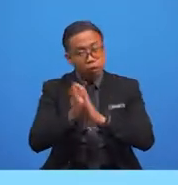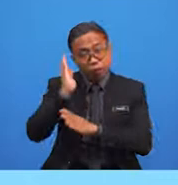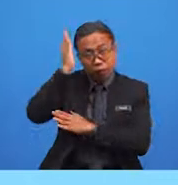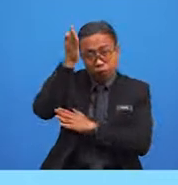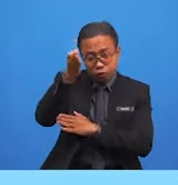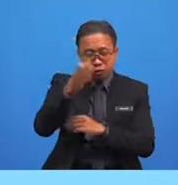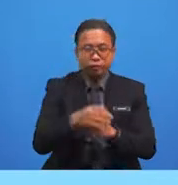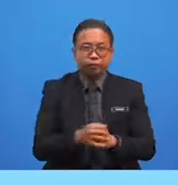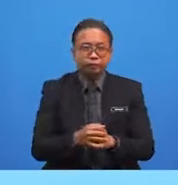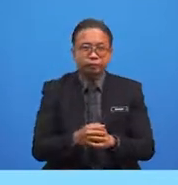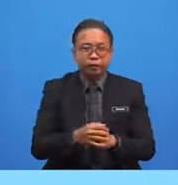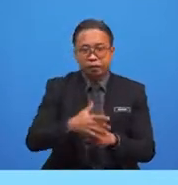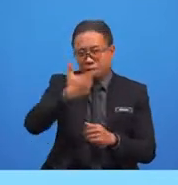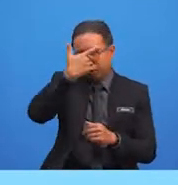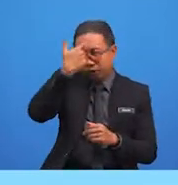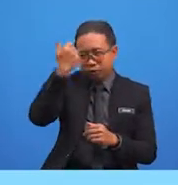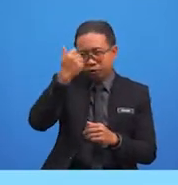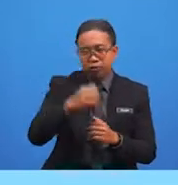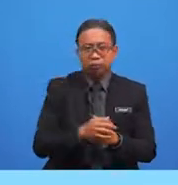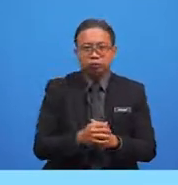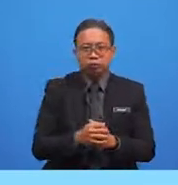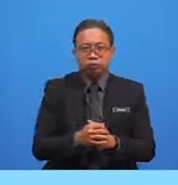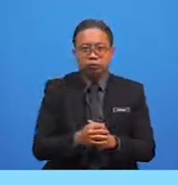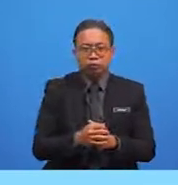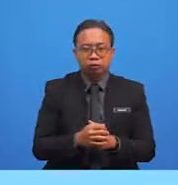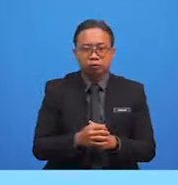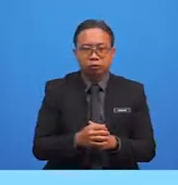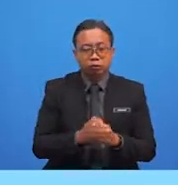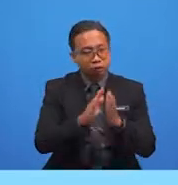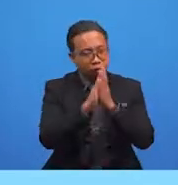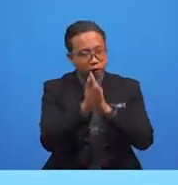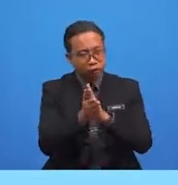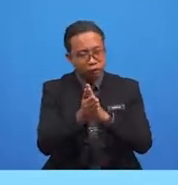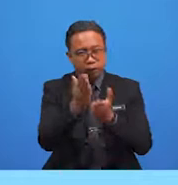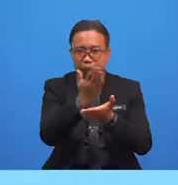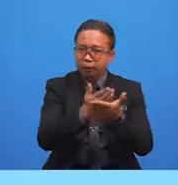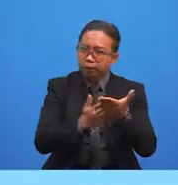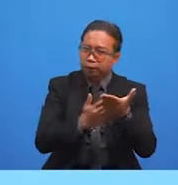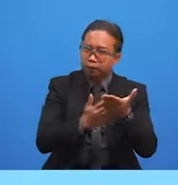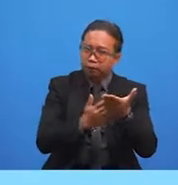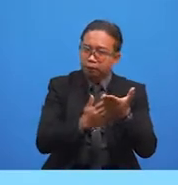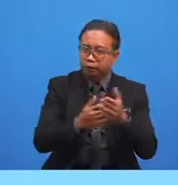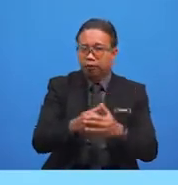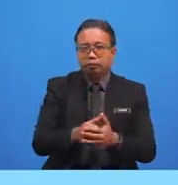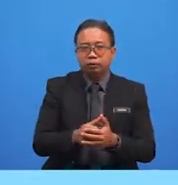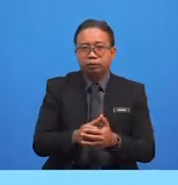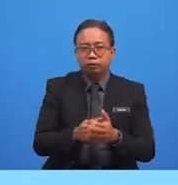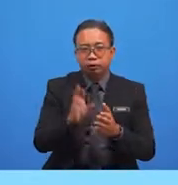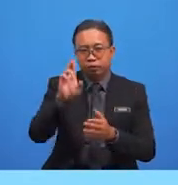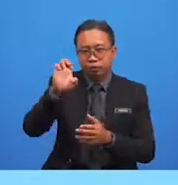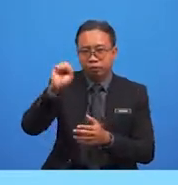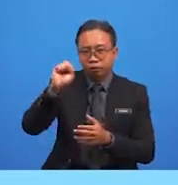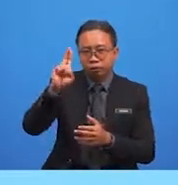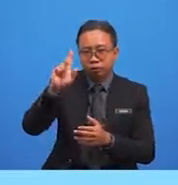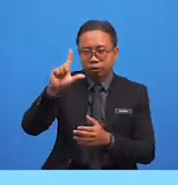their results. So if the first condition happens, something will happen as a result. Of